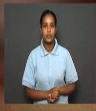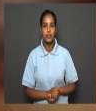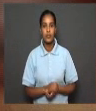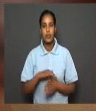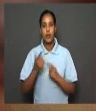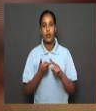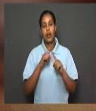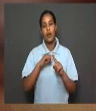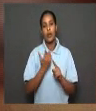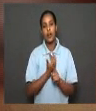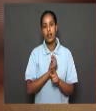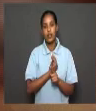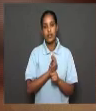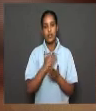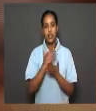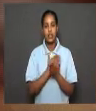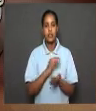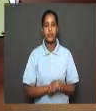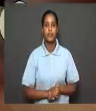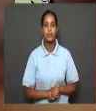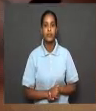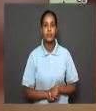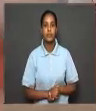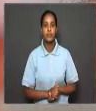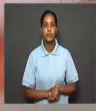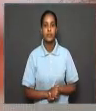Let's get back to our lesson.